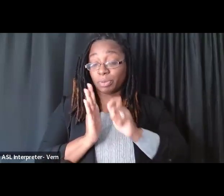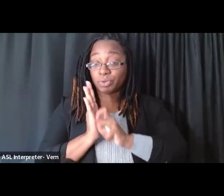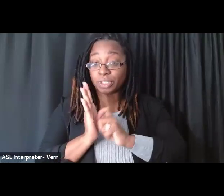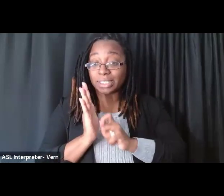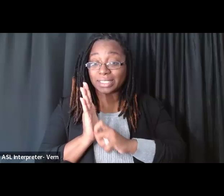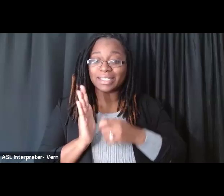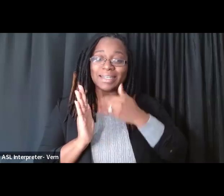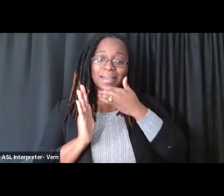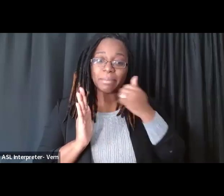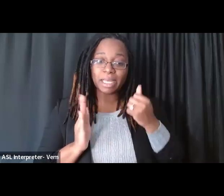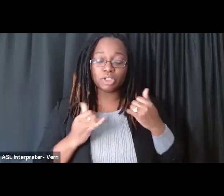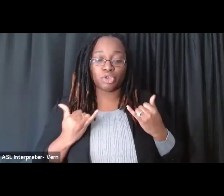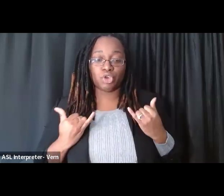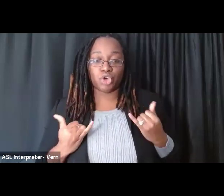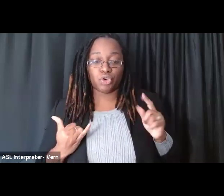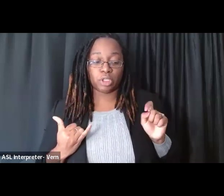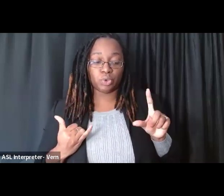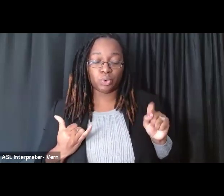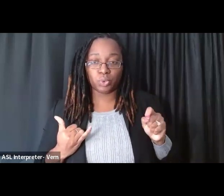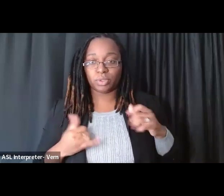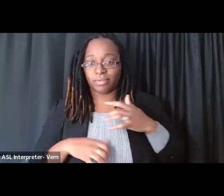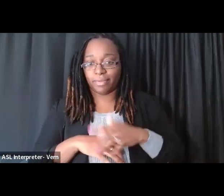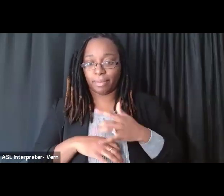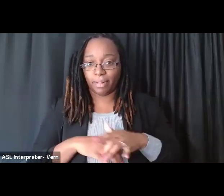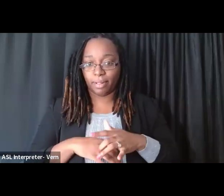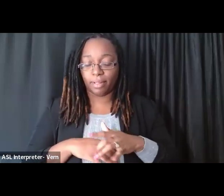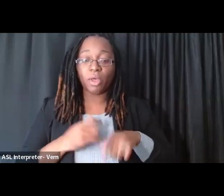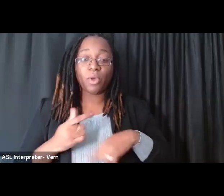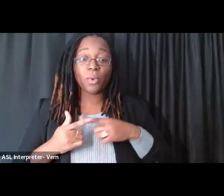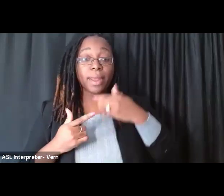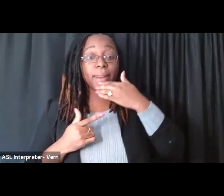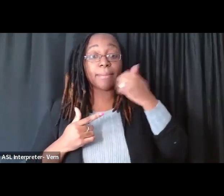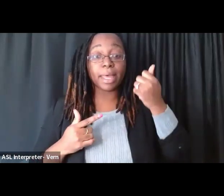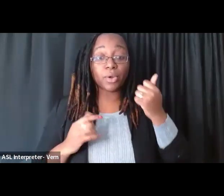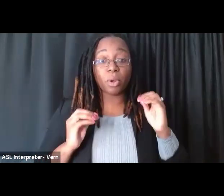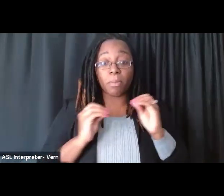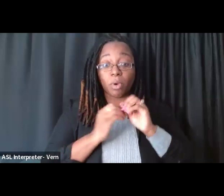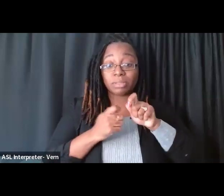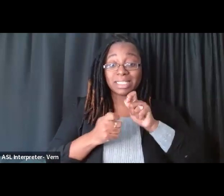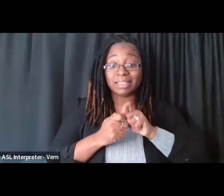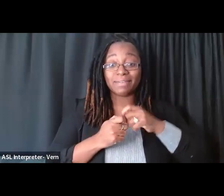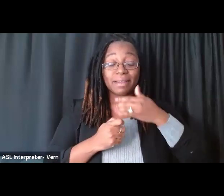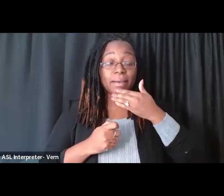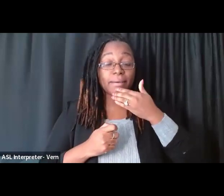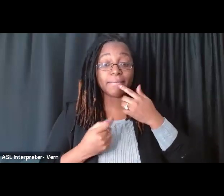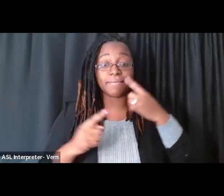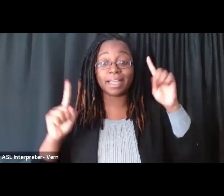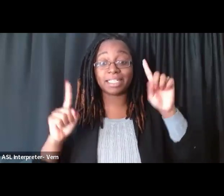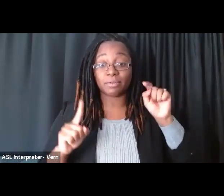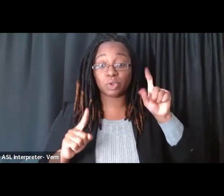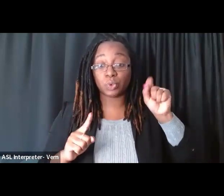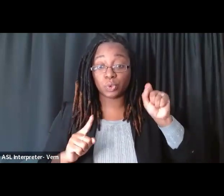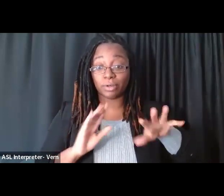best current tools available. When better, more specific, and proven effective tools are found, they should